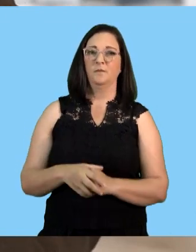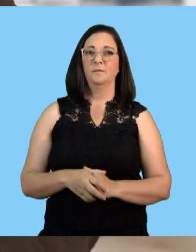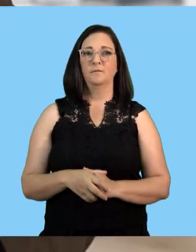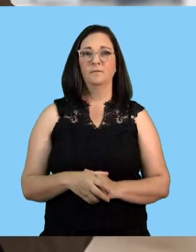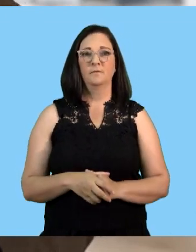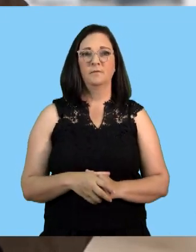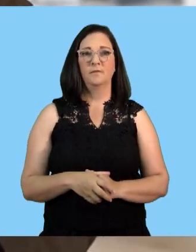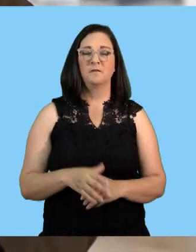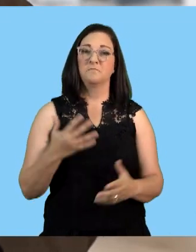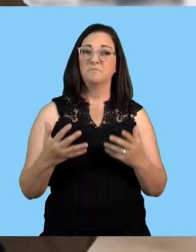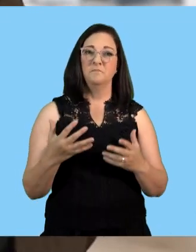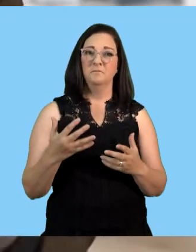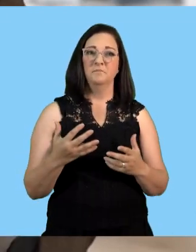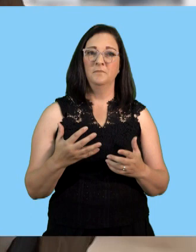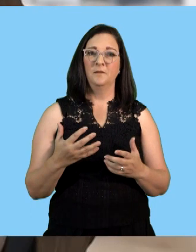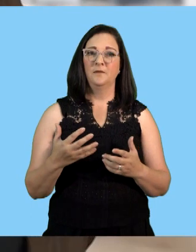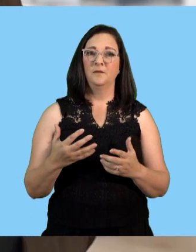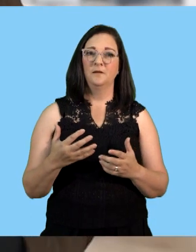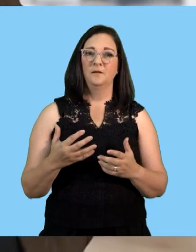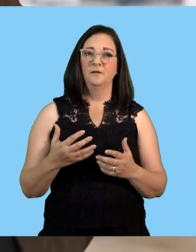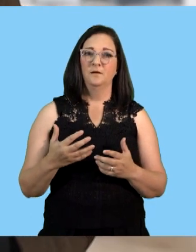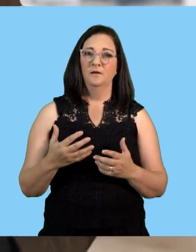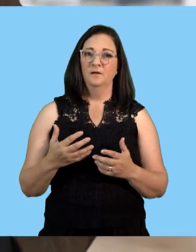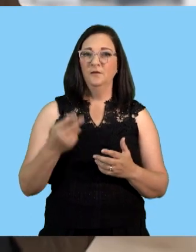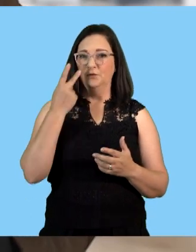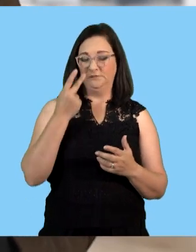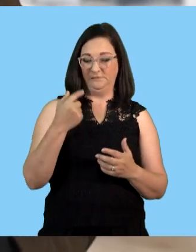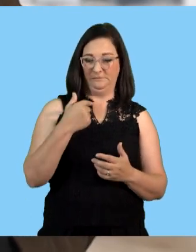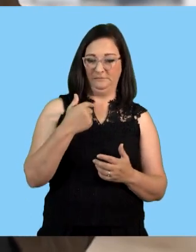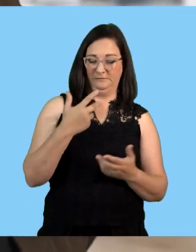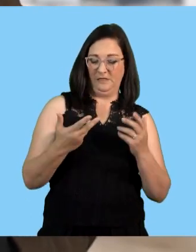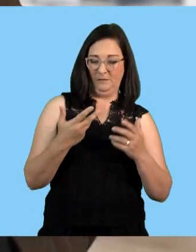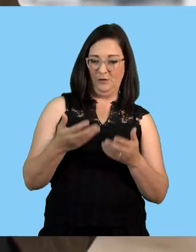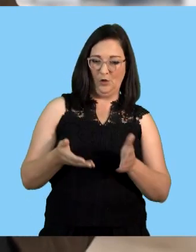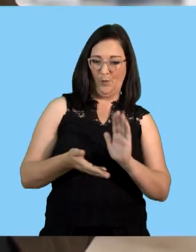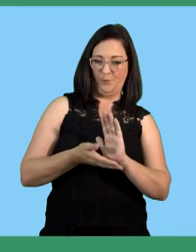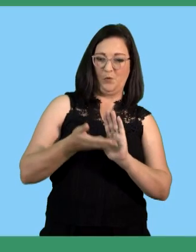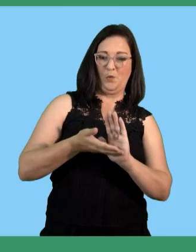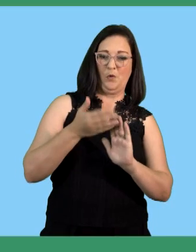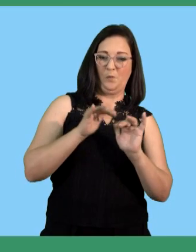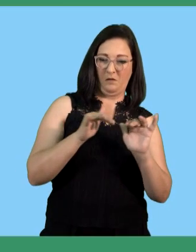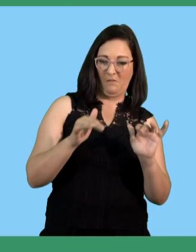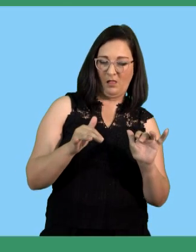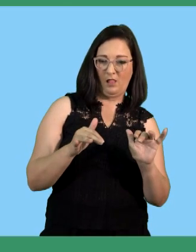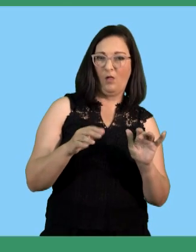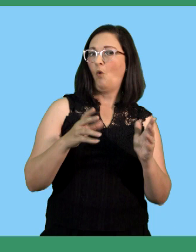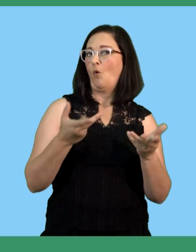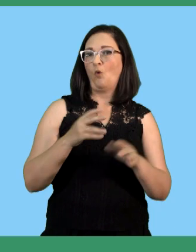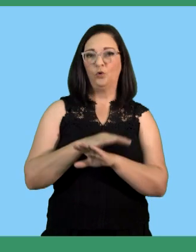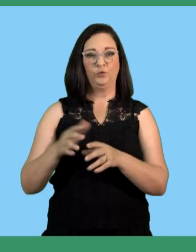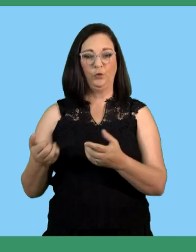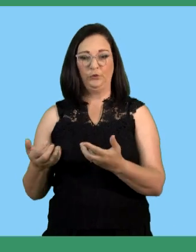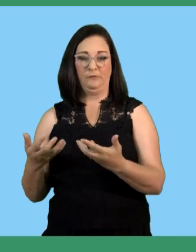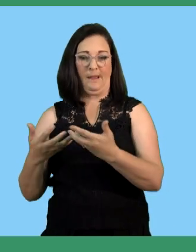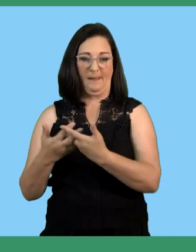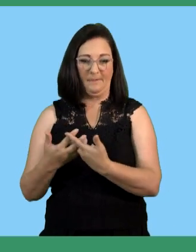for non-compliance. If it happens that you find yourself as a suspect of what? Of promoting such people or failing